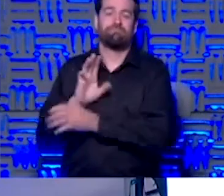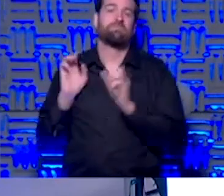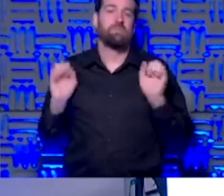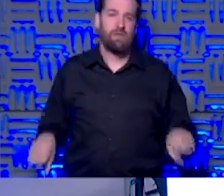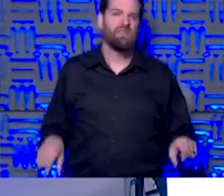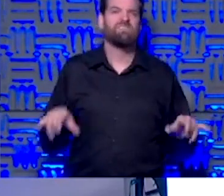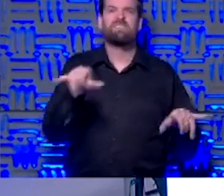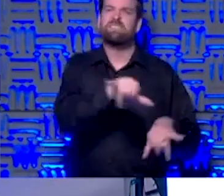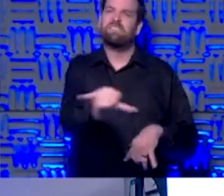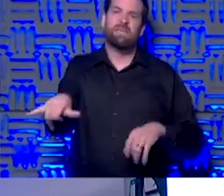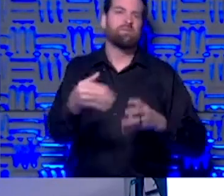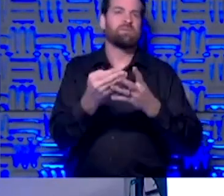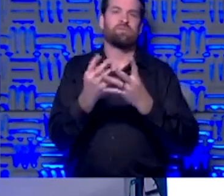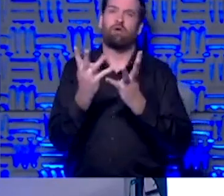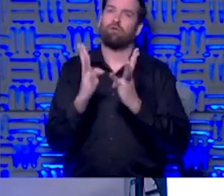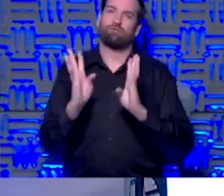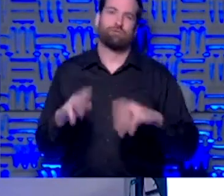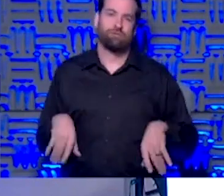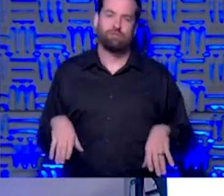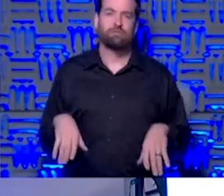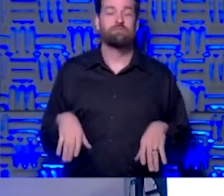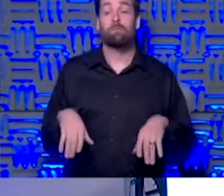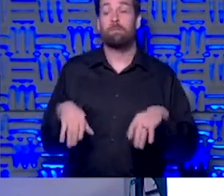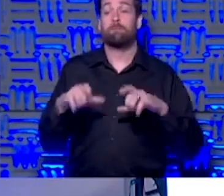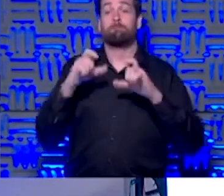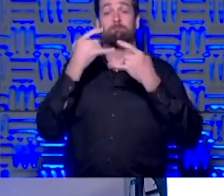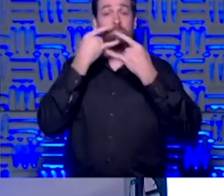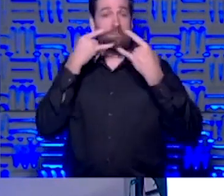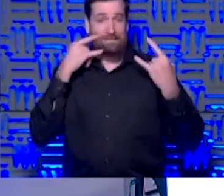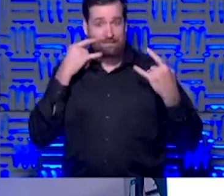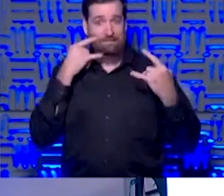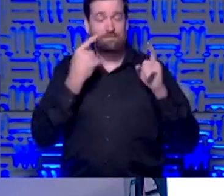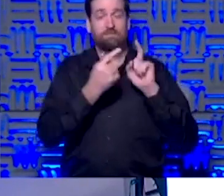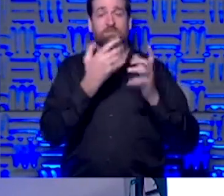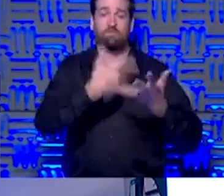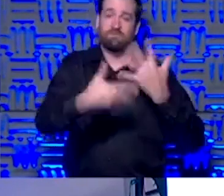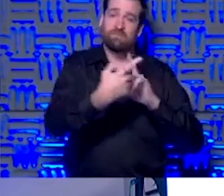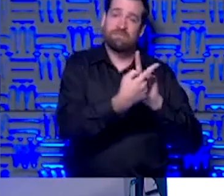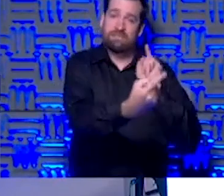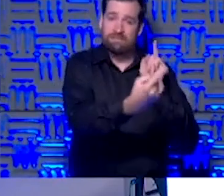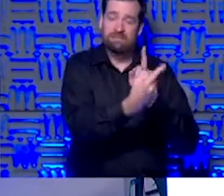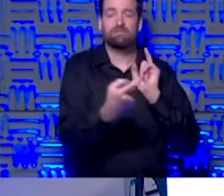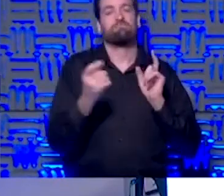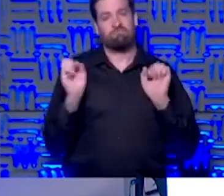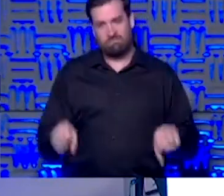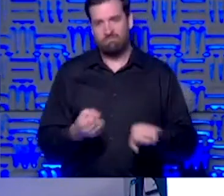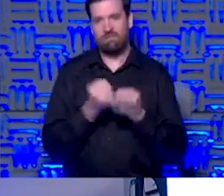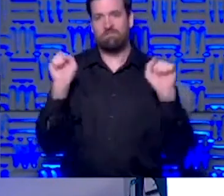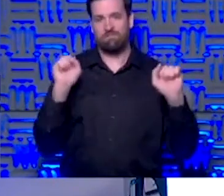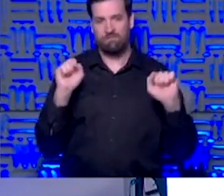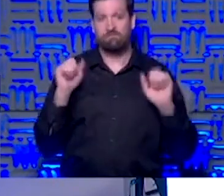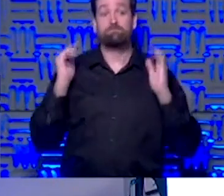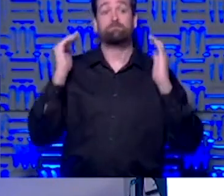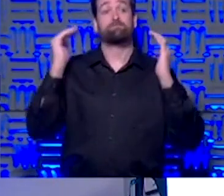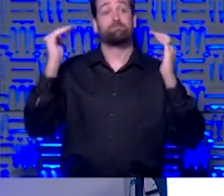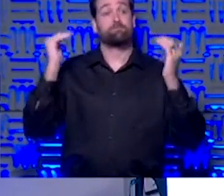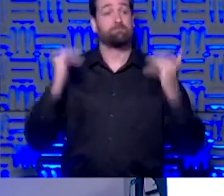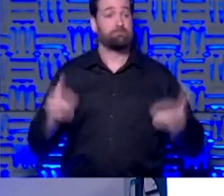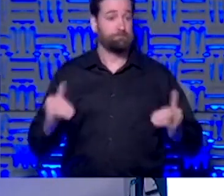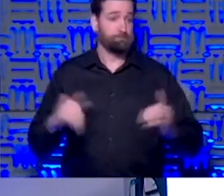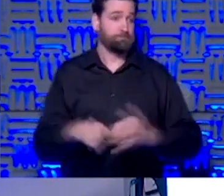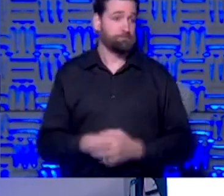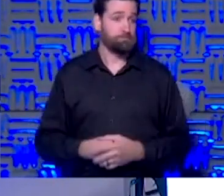It's the same as the cards. It's if you can have the masking and the distancing, it'll be safe. Okay. So we see our second question